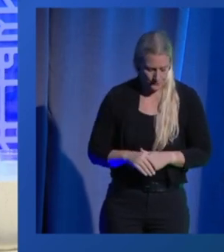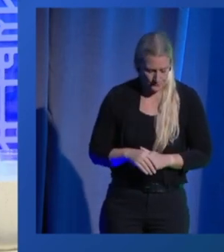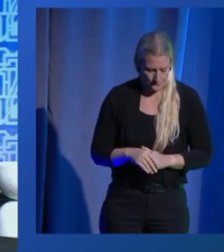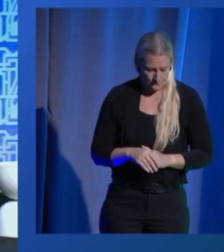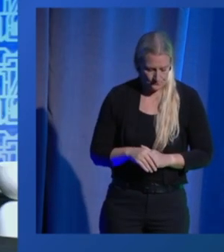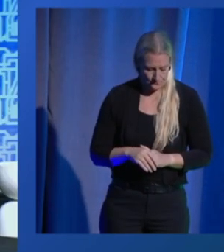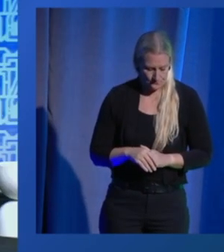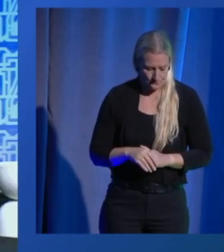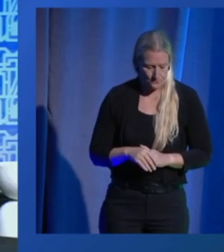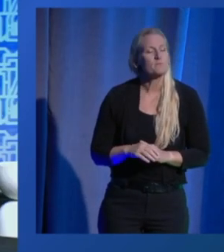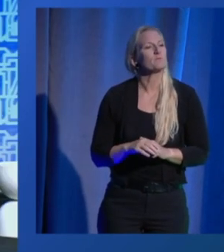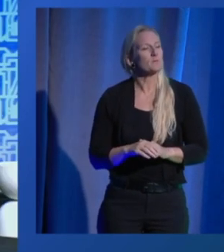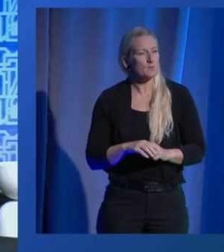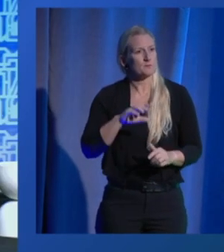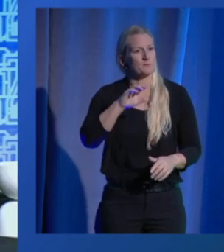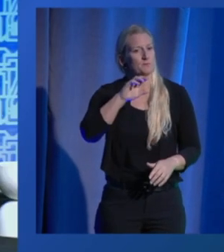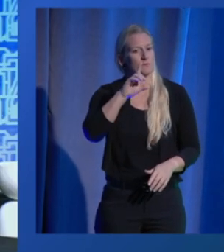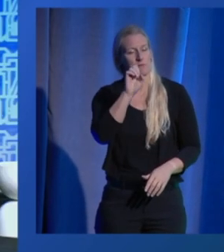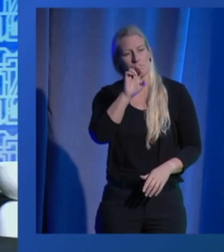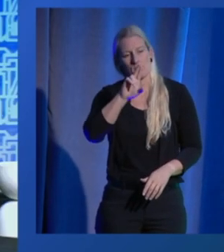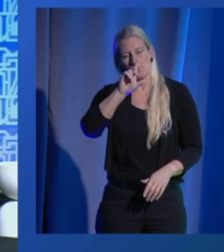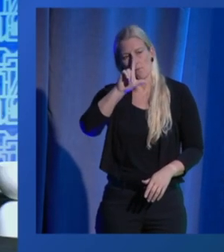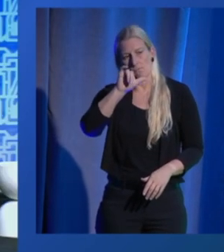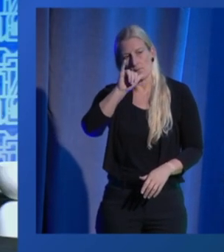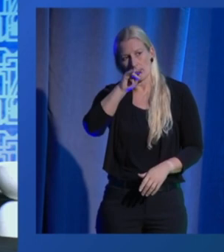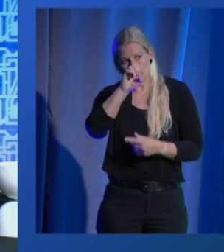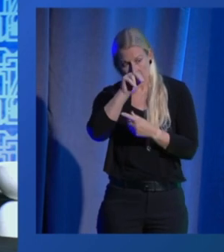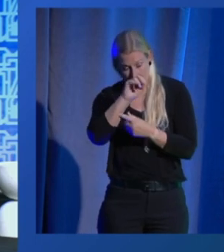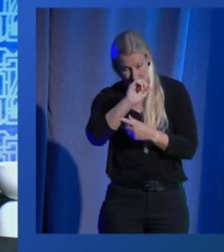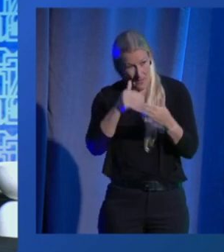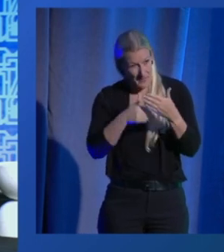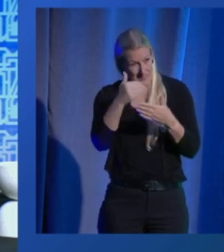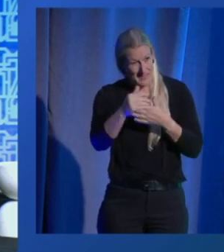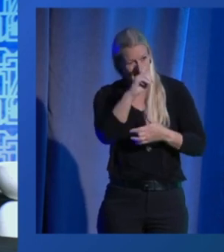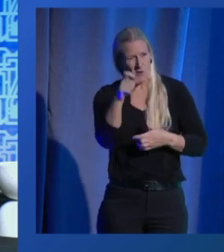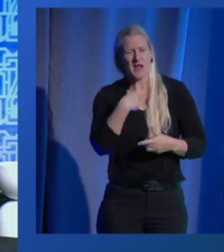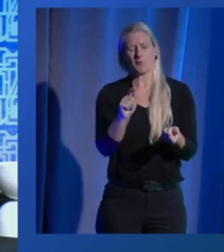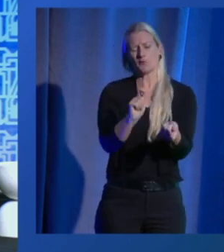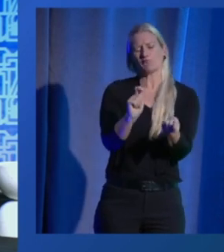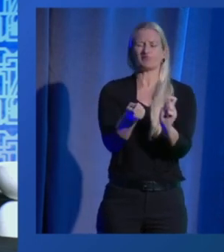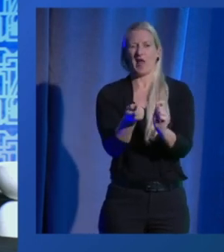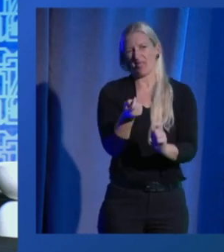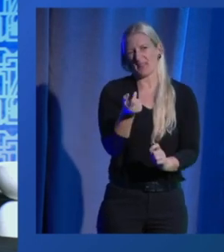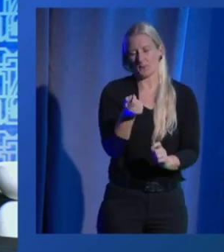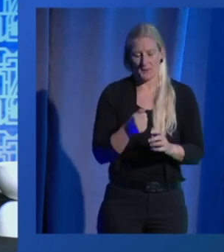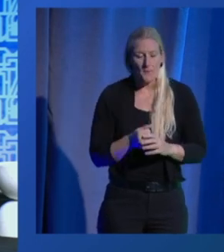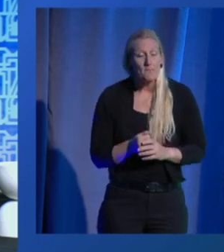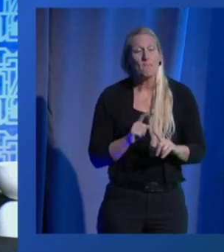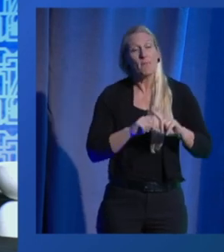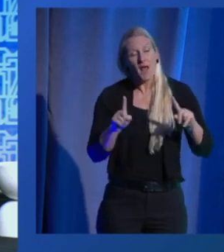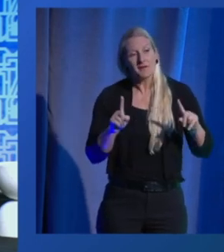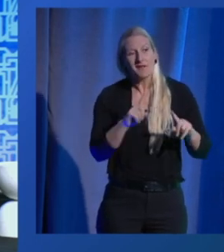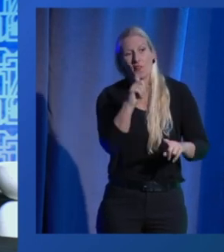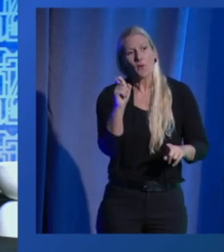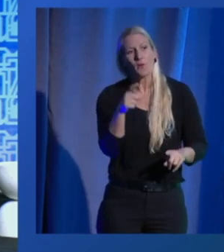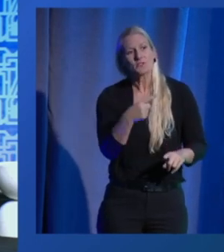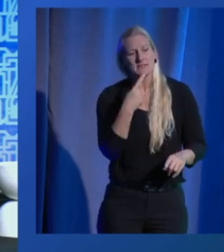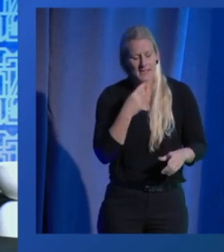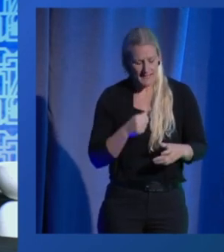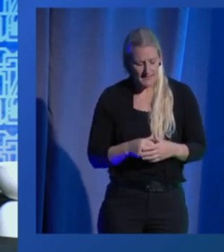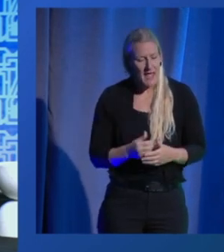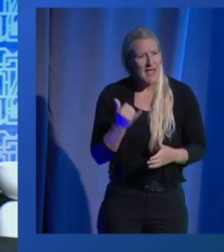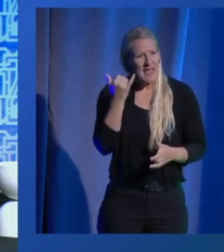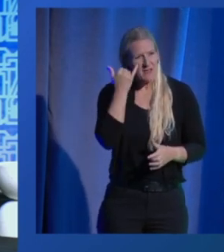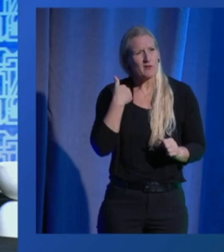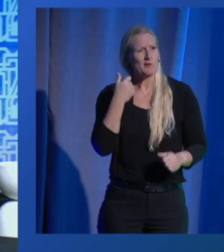question um I think is very interesting and I'm going to uh change it just a little uh but the question uh asked if we could